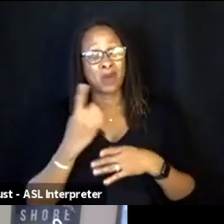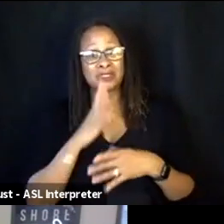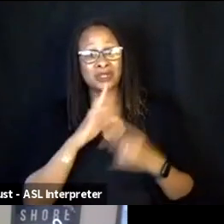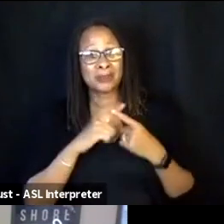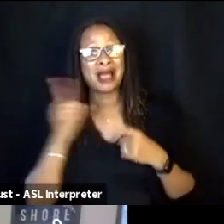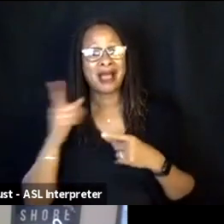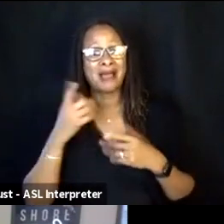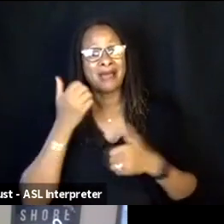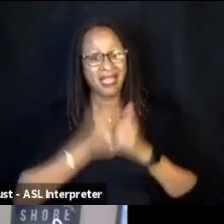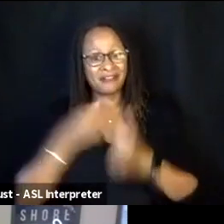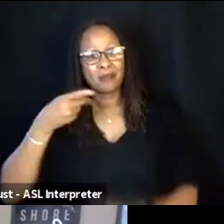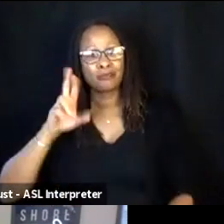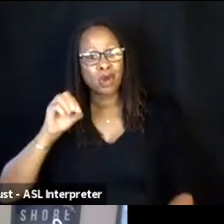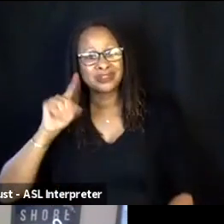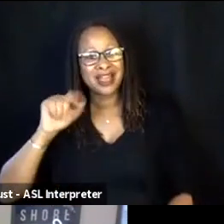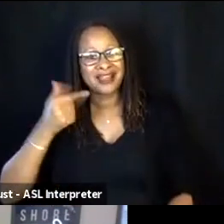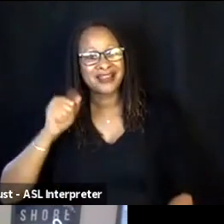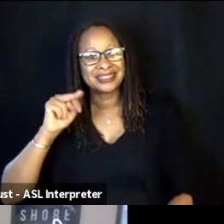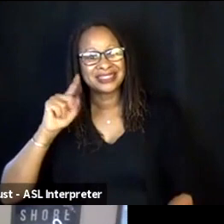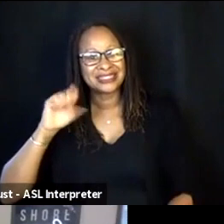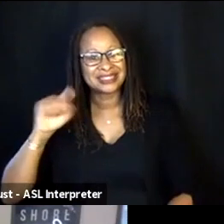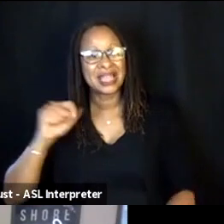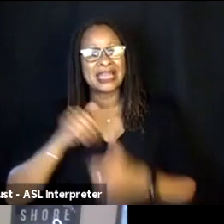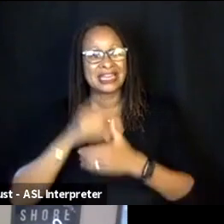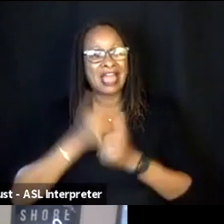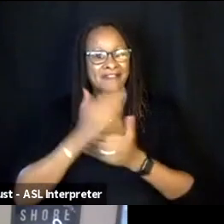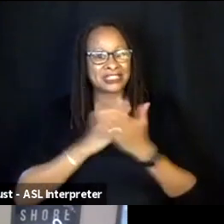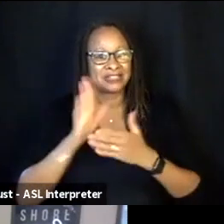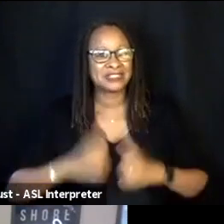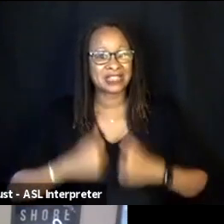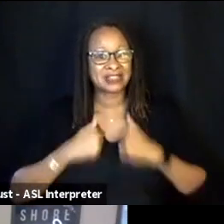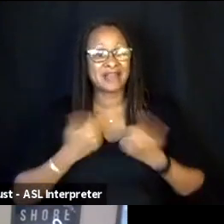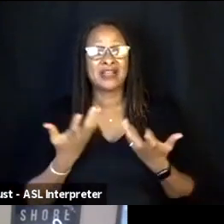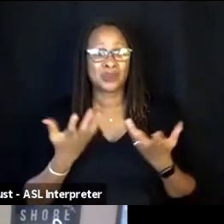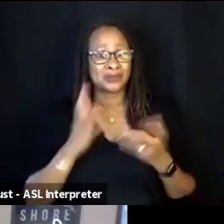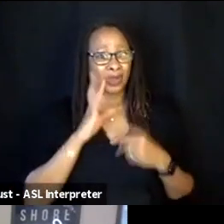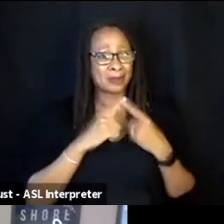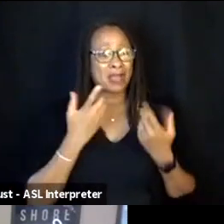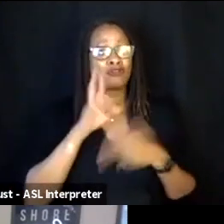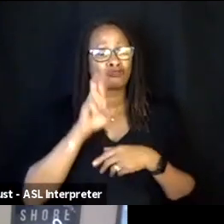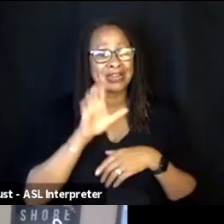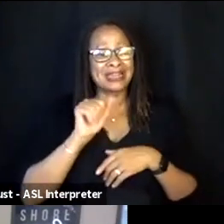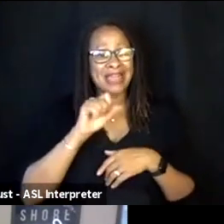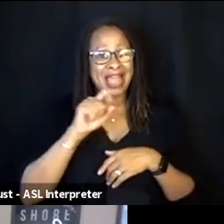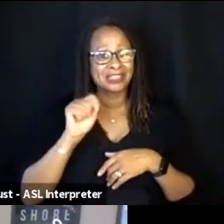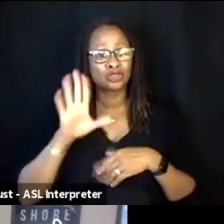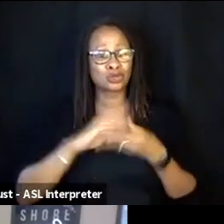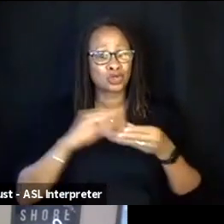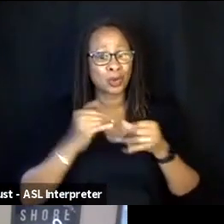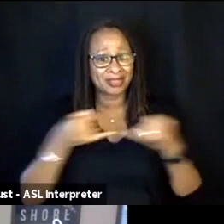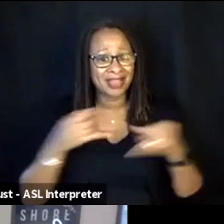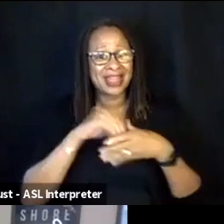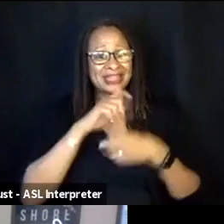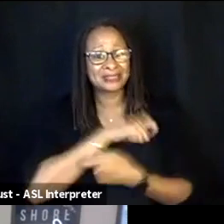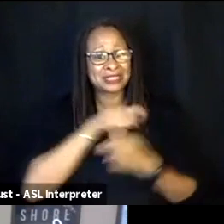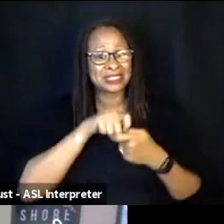protagonist in every scene of his life. And so part of that, I would ask people to recast their storylines. So when they're in a particular moment,